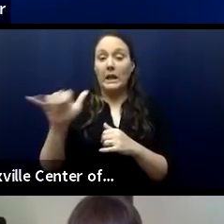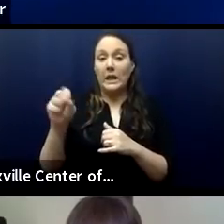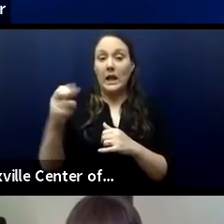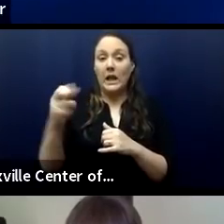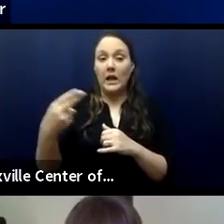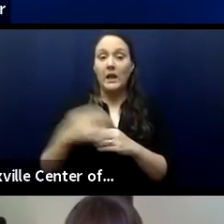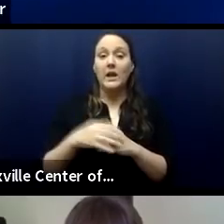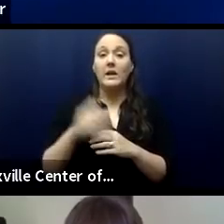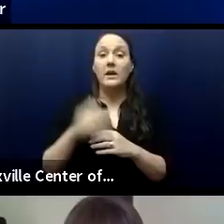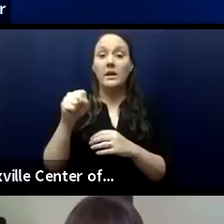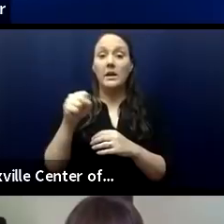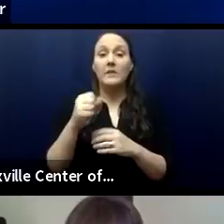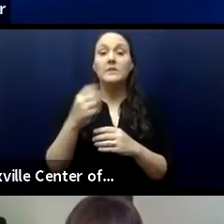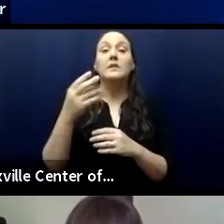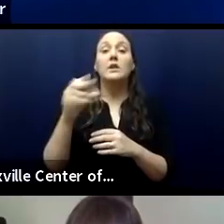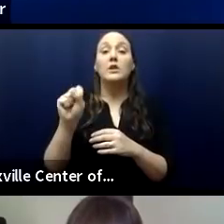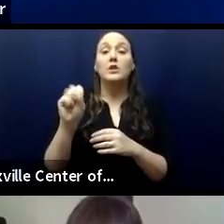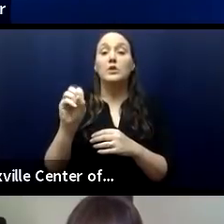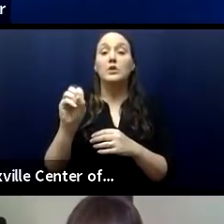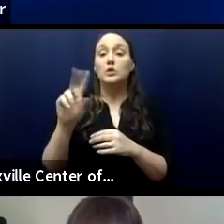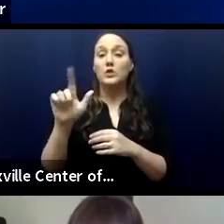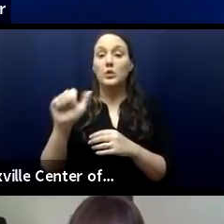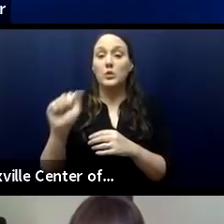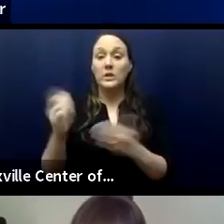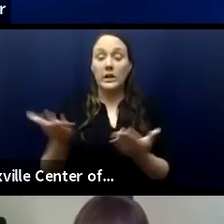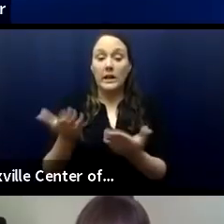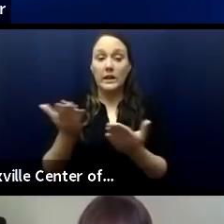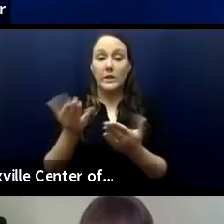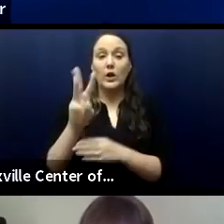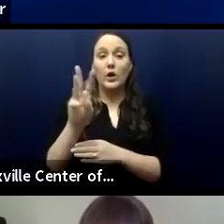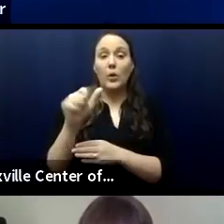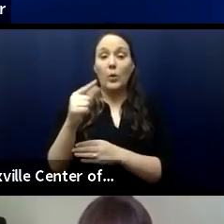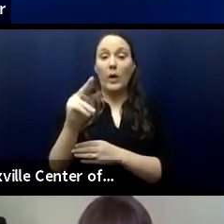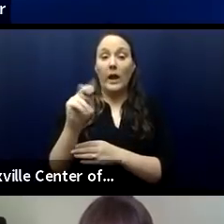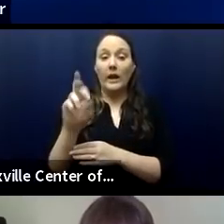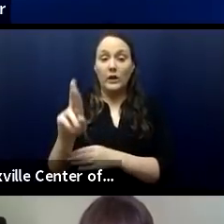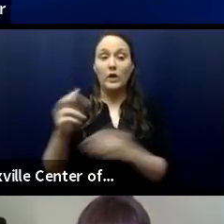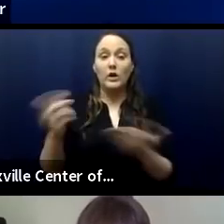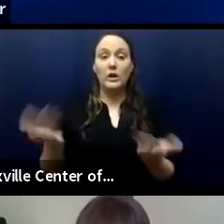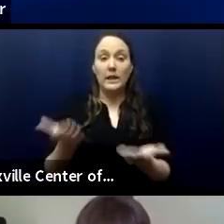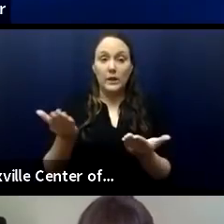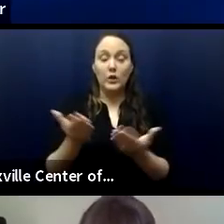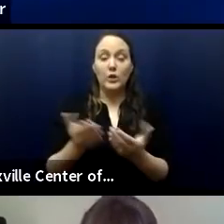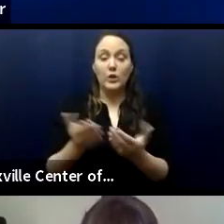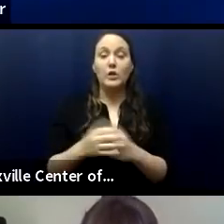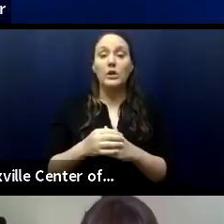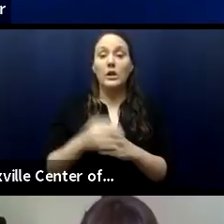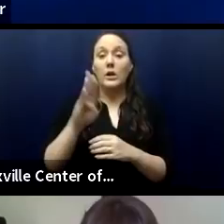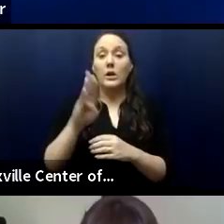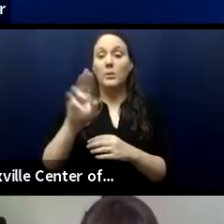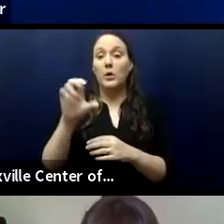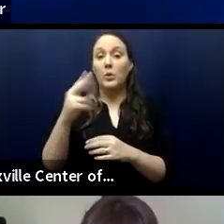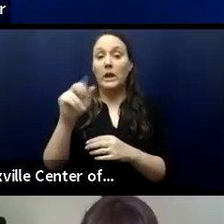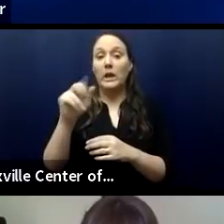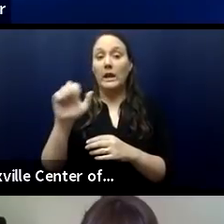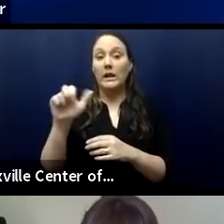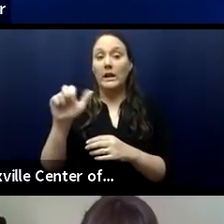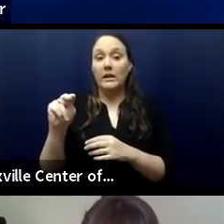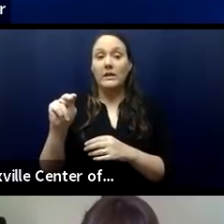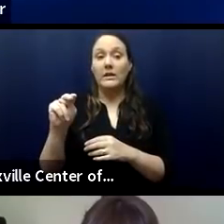Sousa? Here. Wagner? Present. Buchanan?